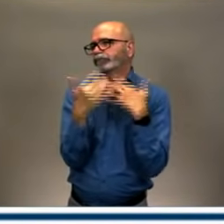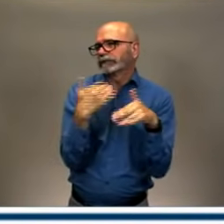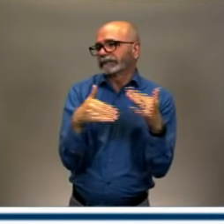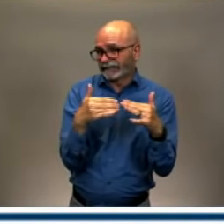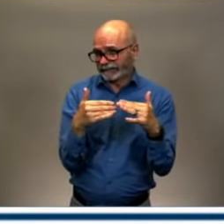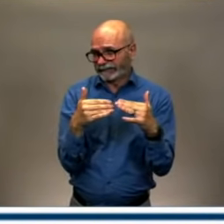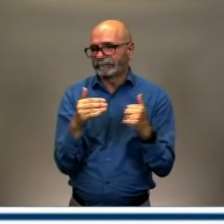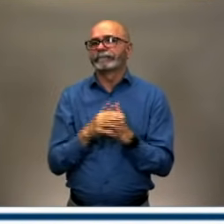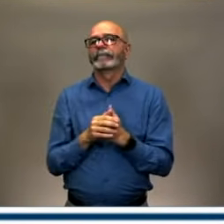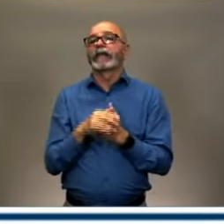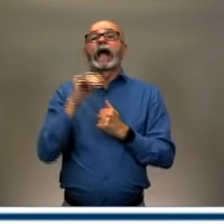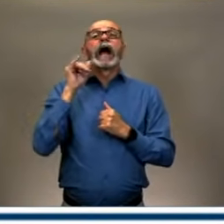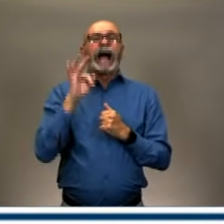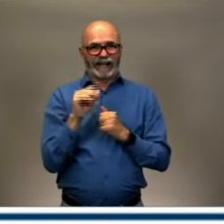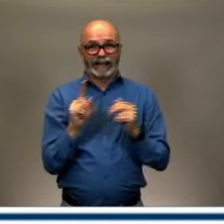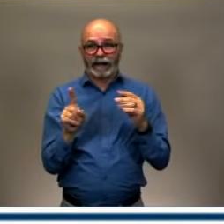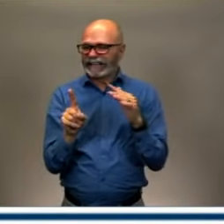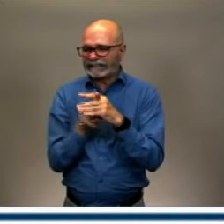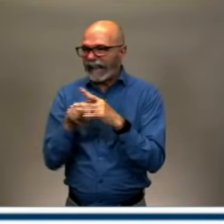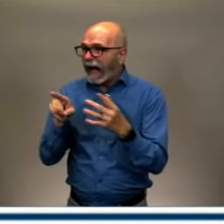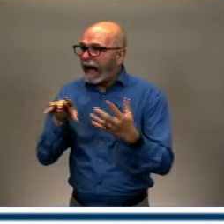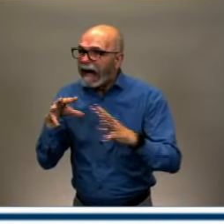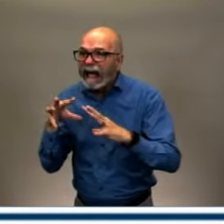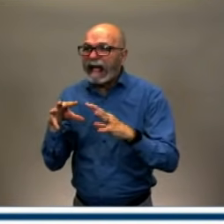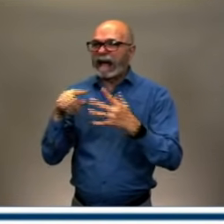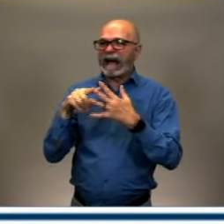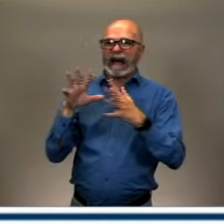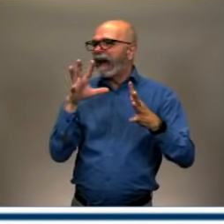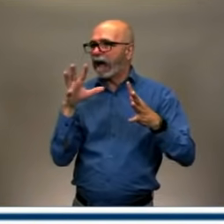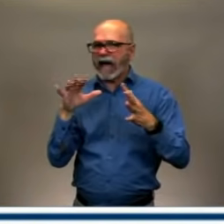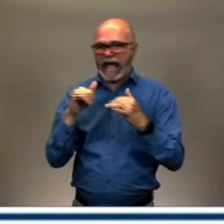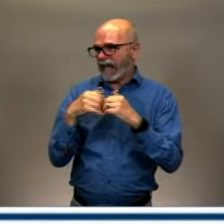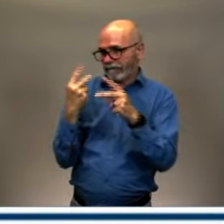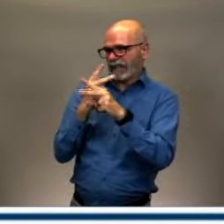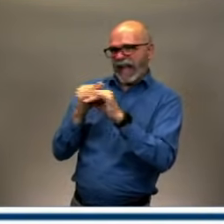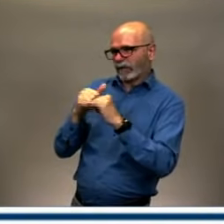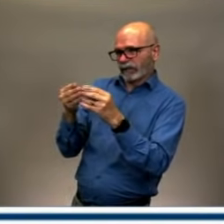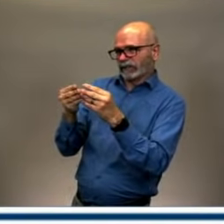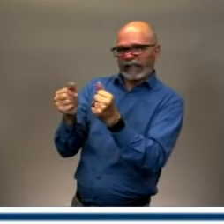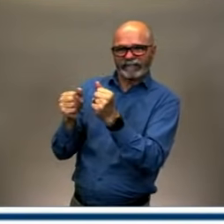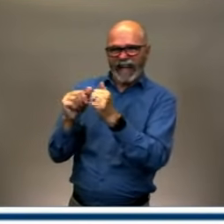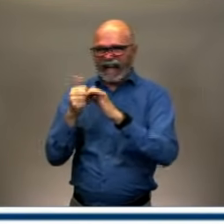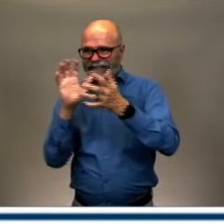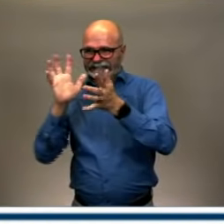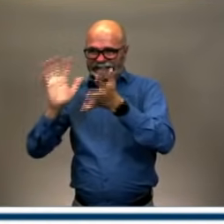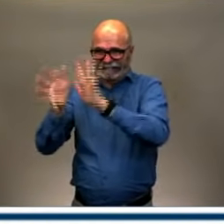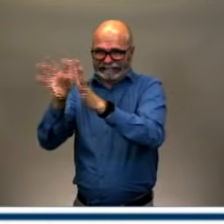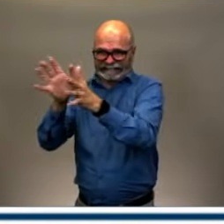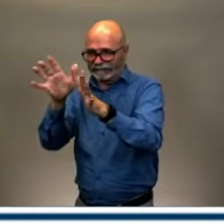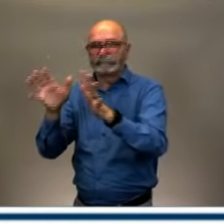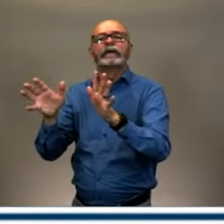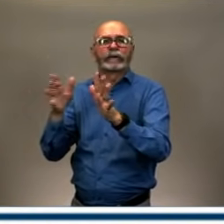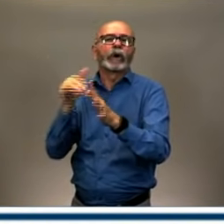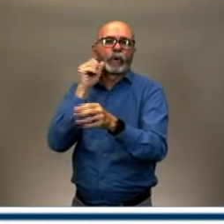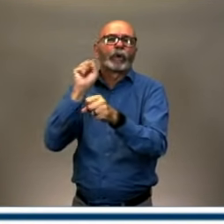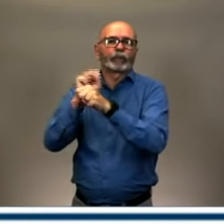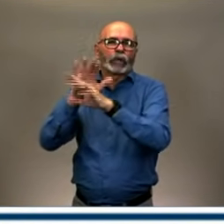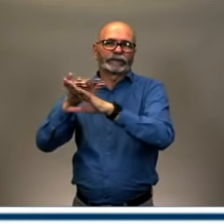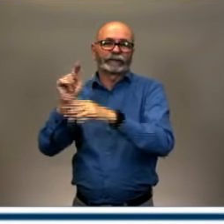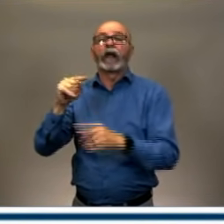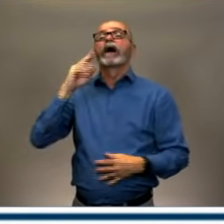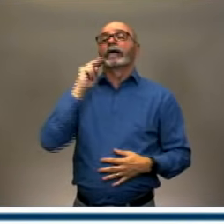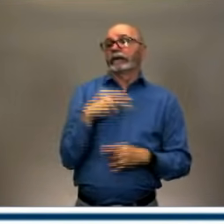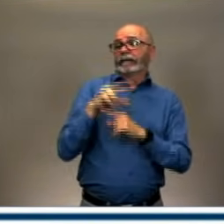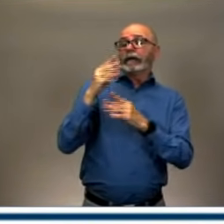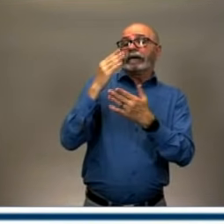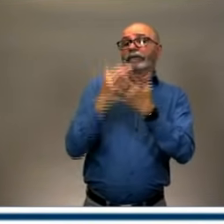you will. So again, phase 1 is very much part of phase 1 is very much about trying things out, testing